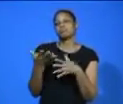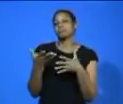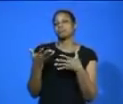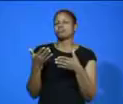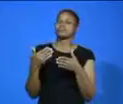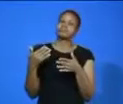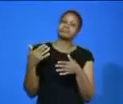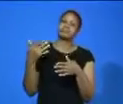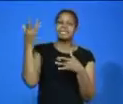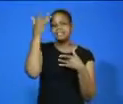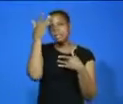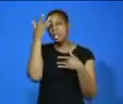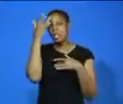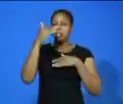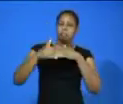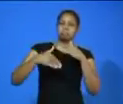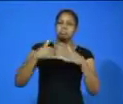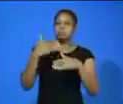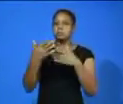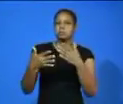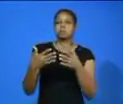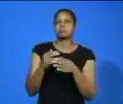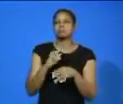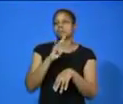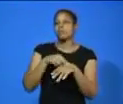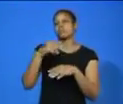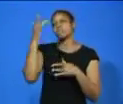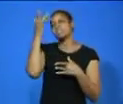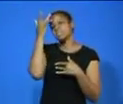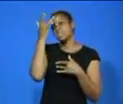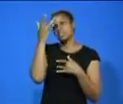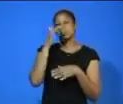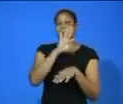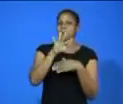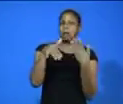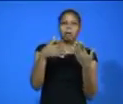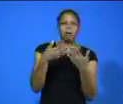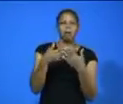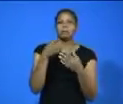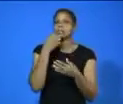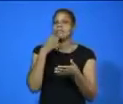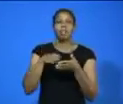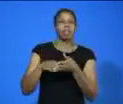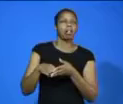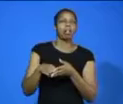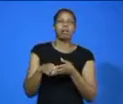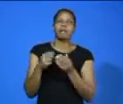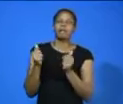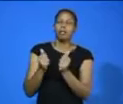course of illness and all its concomitant evils.